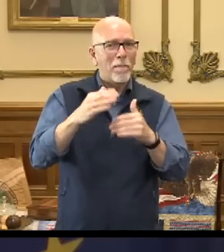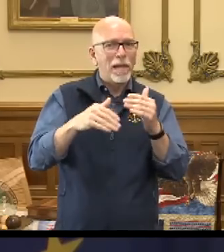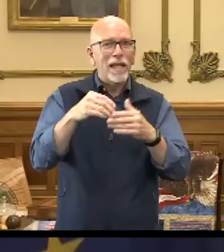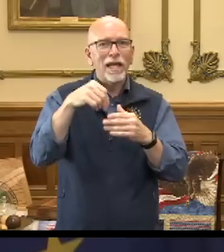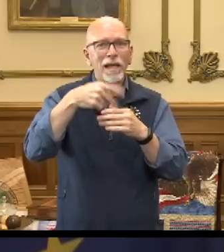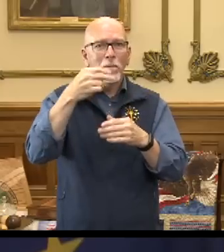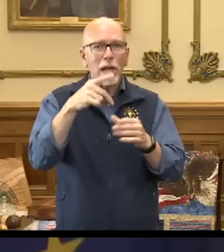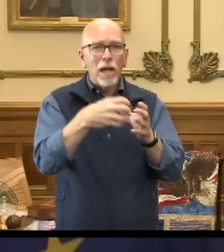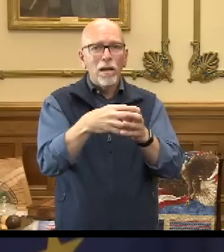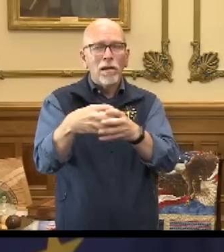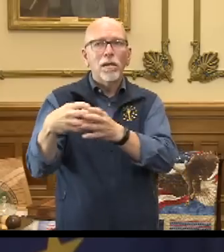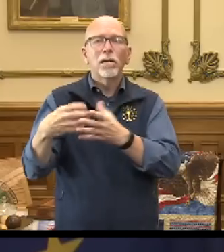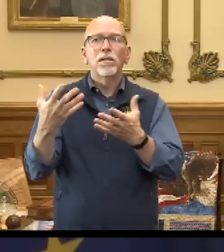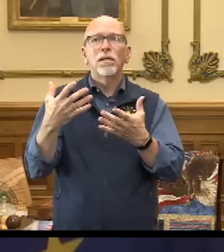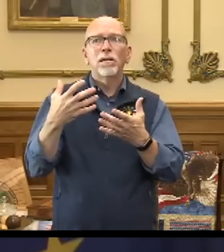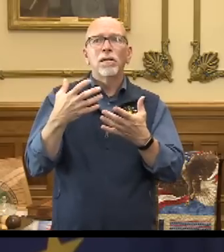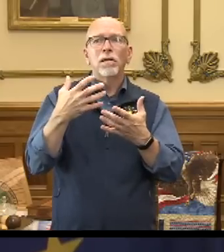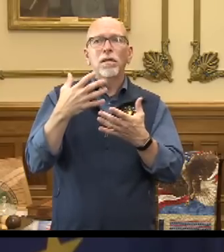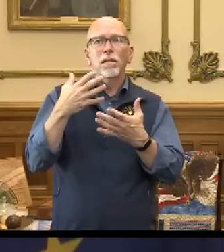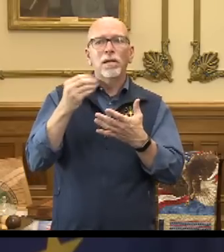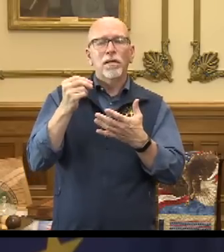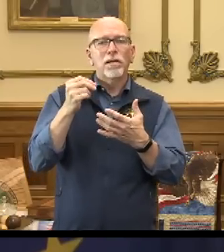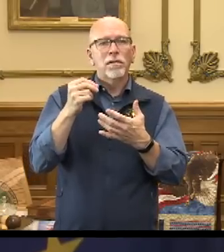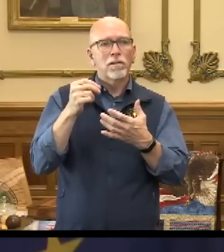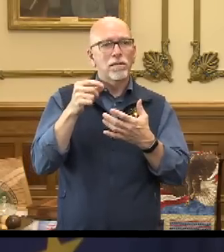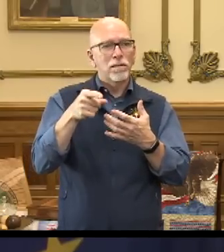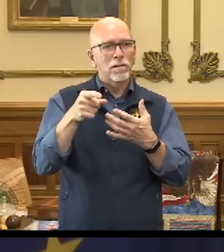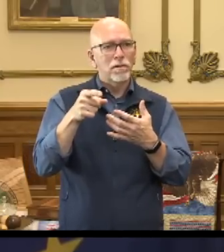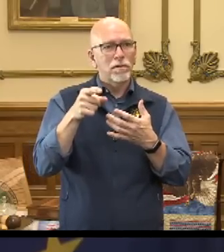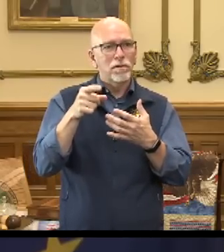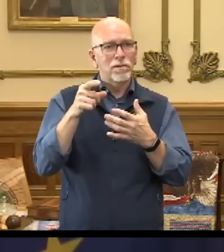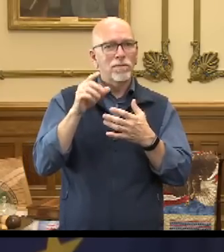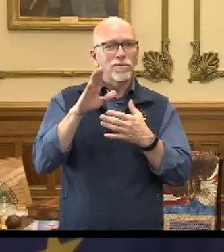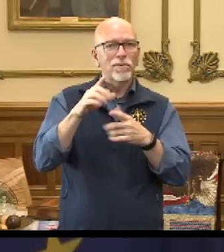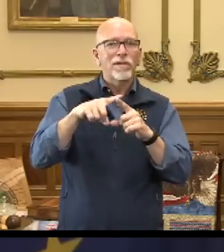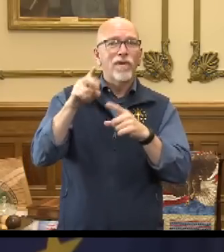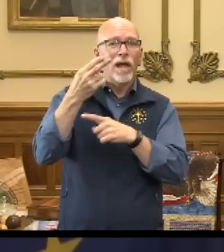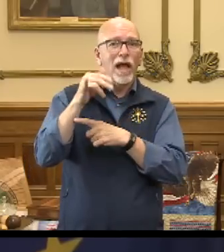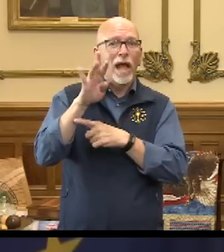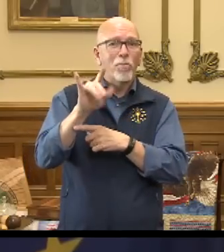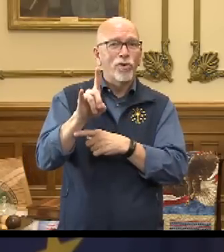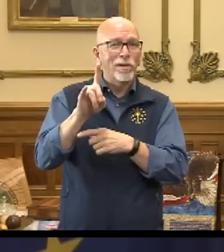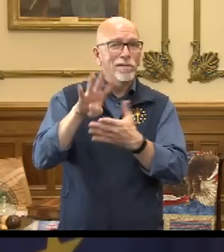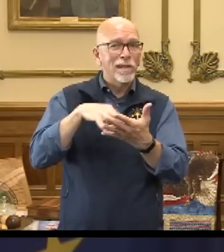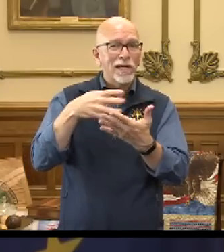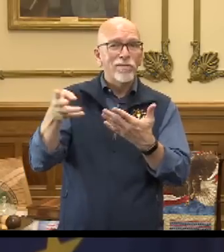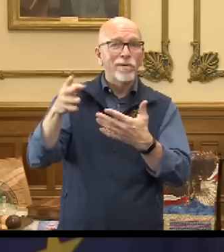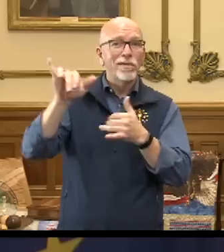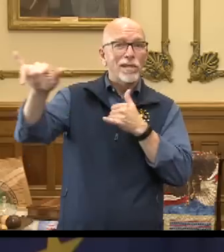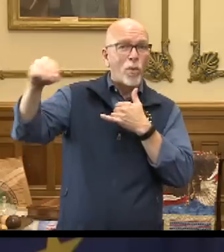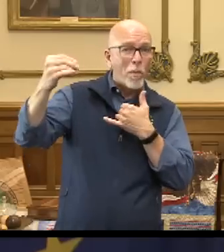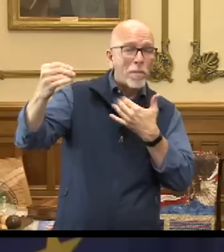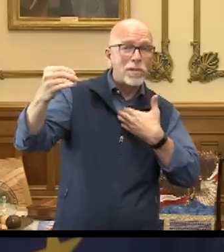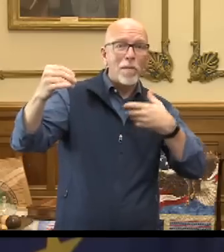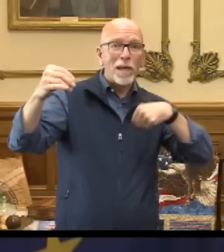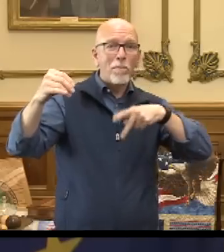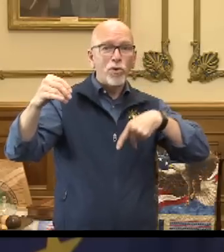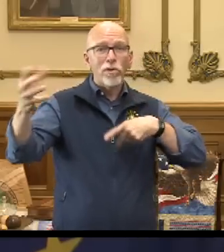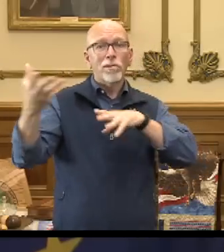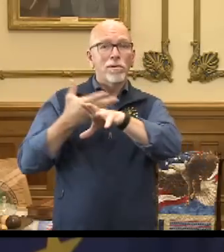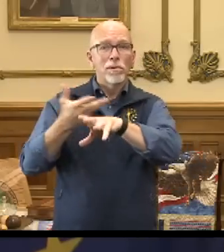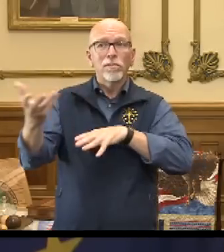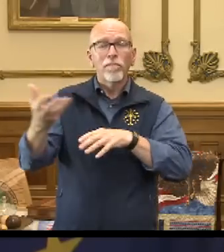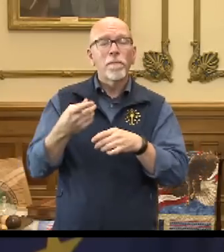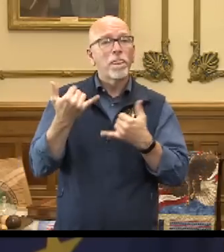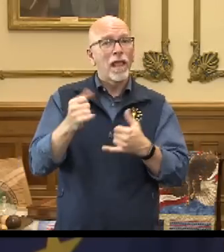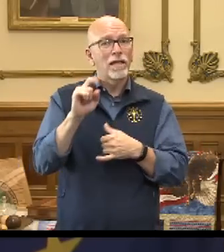and then de-densifying their campuses through hybrid schedules. With stage 5 now in effect, are